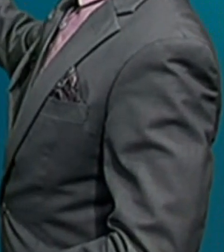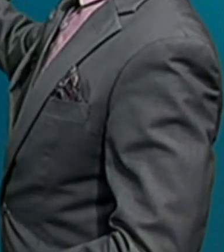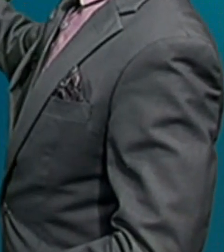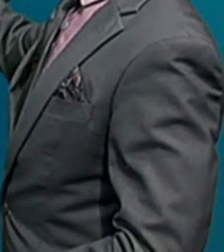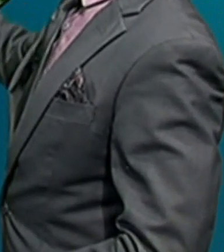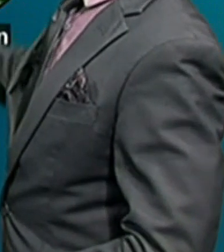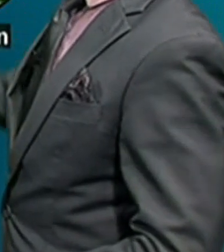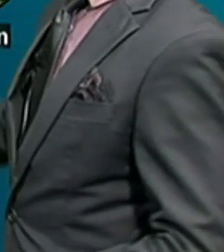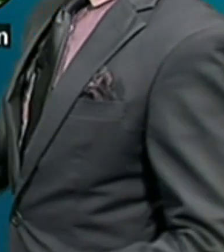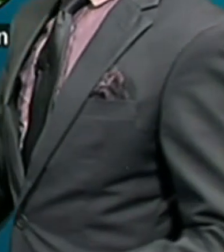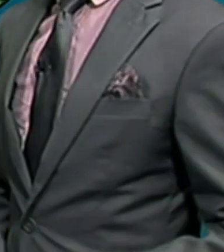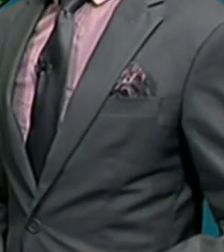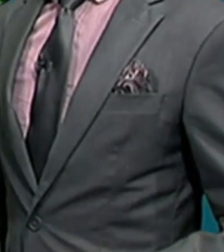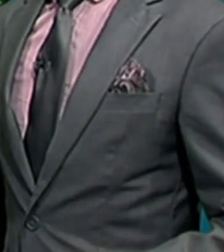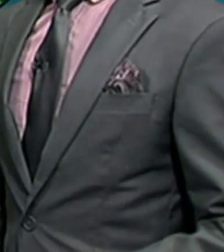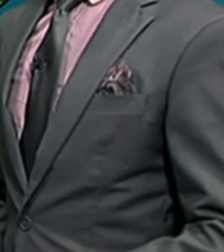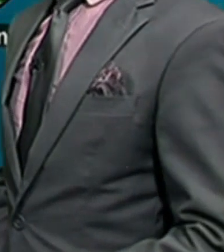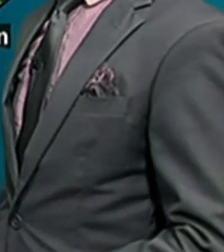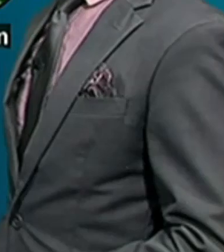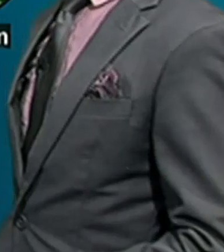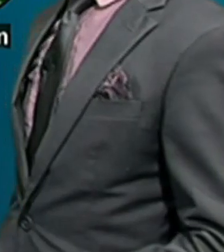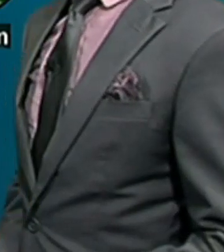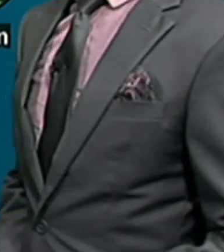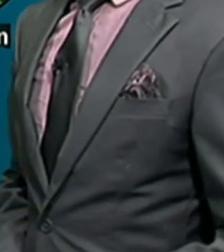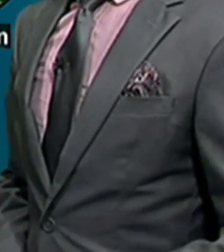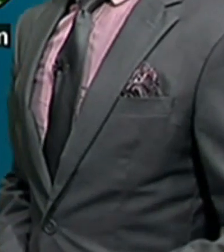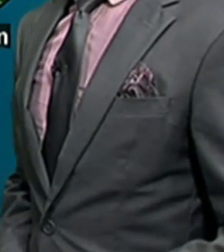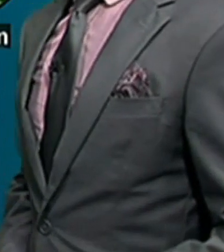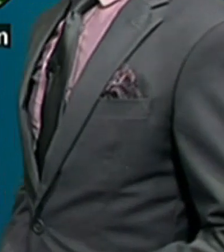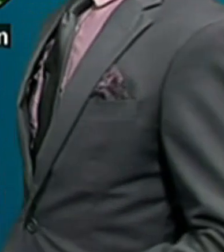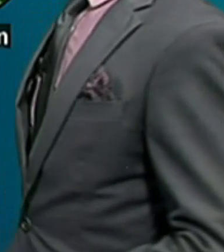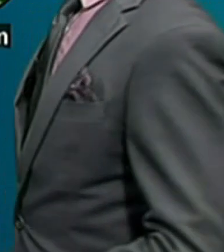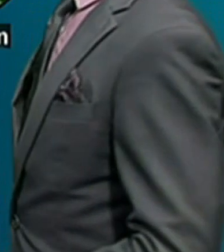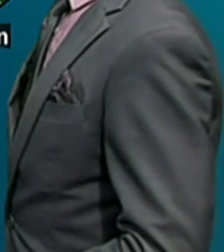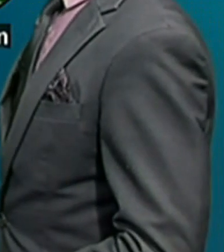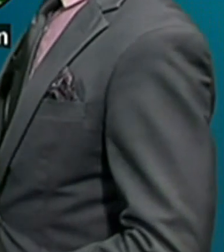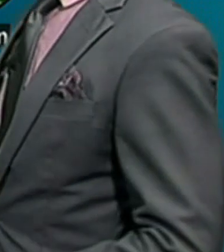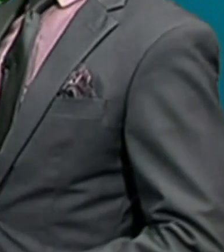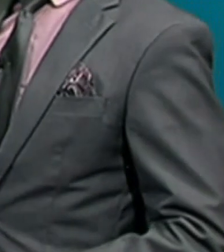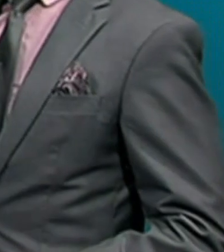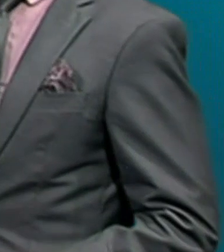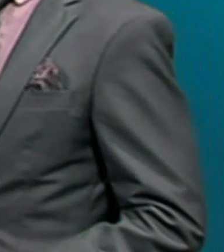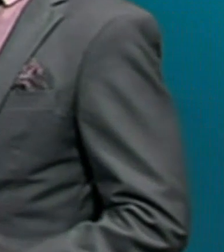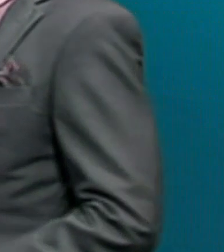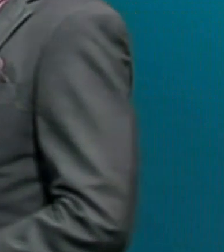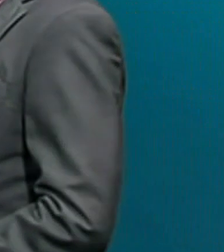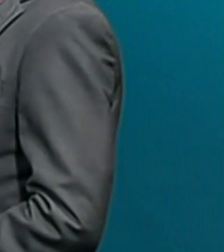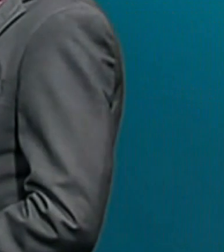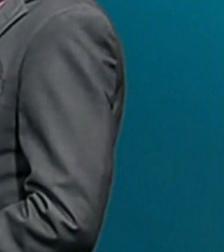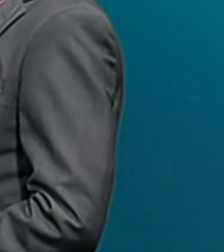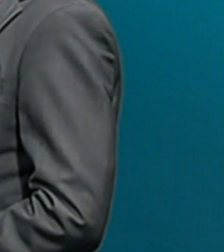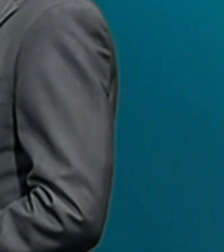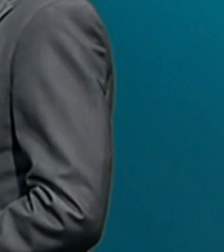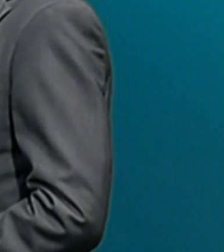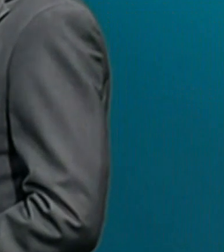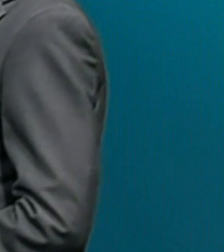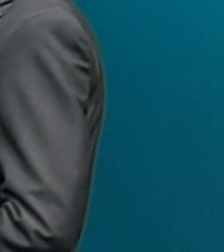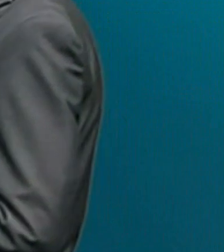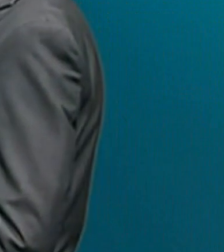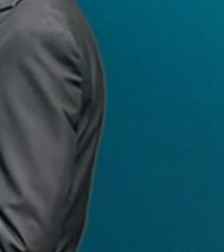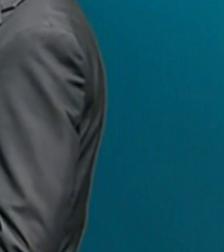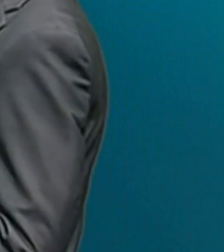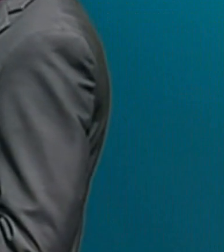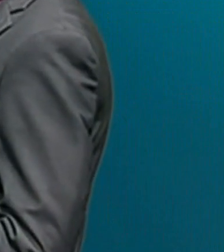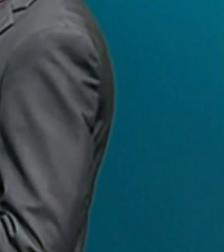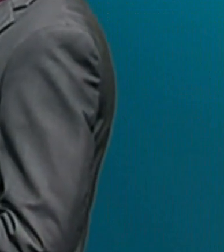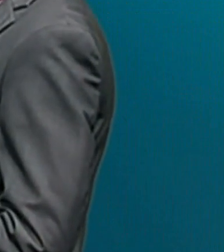le na godimo tša province ya Mpumalanga temošo yeo e sa le gona gomme letšatši la go sasa re le bontšha gape ka temošo ya dipula tša matlakadibe re lebetše yona go